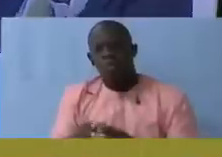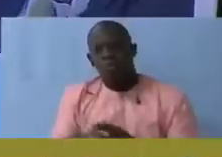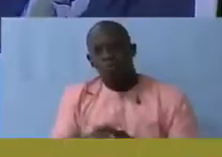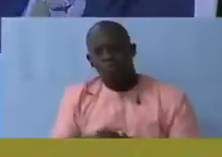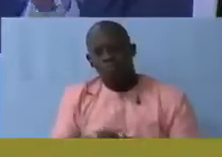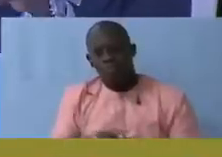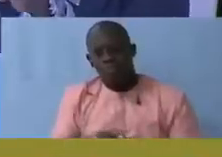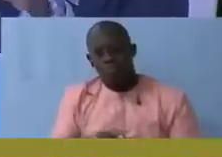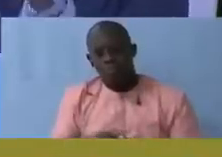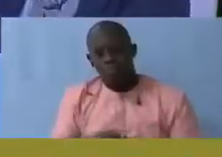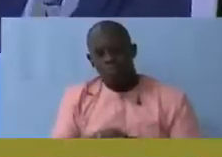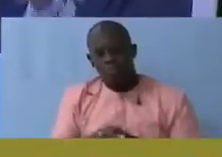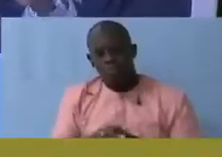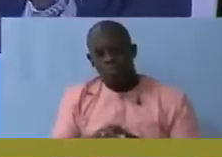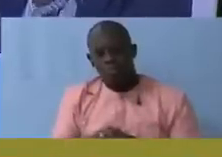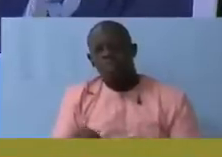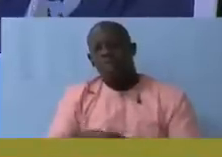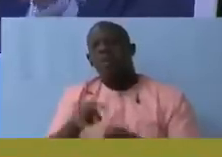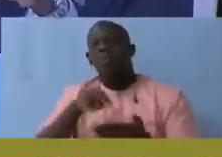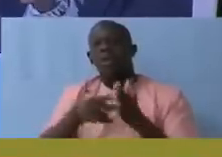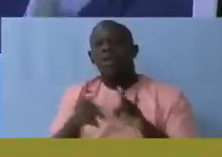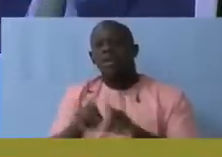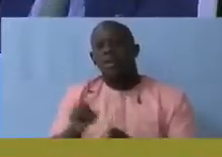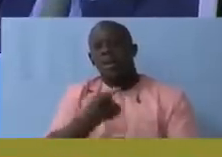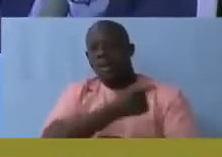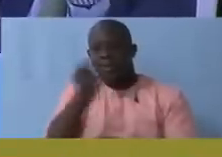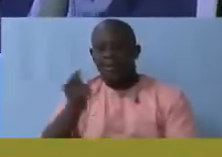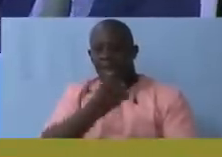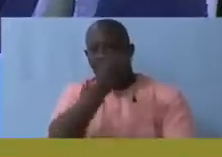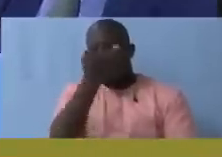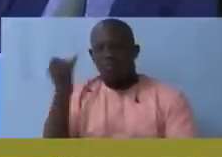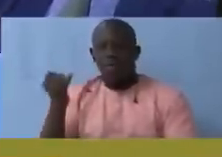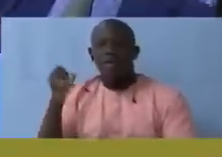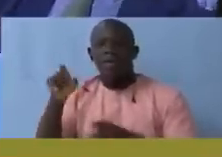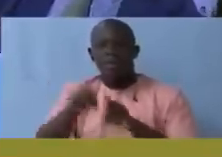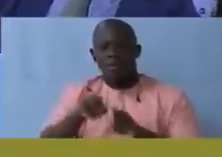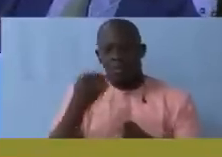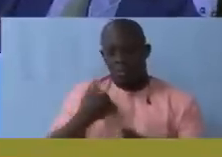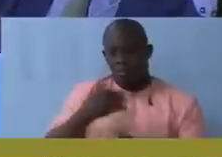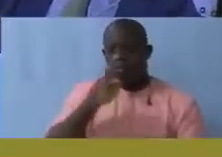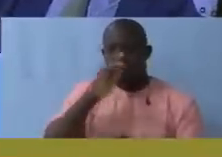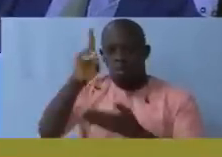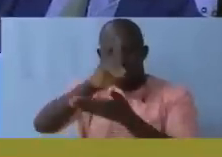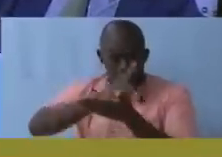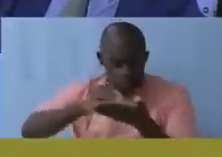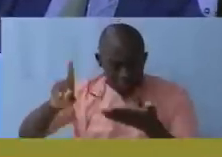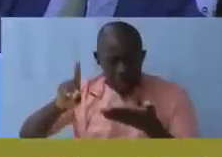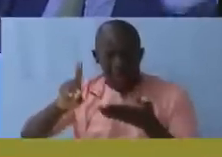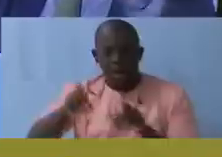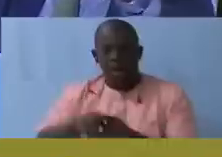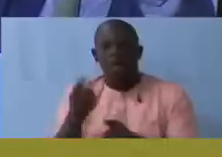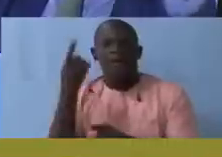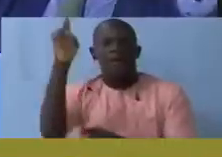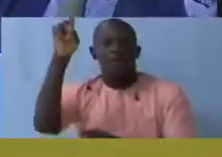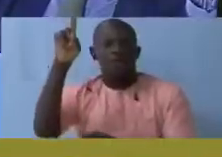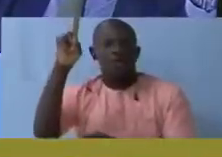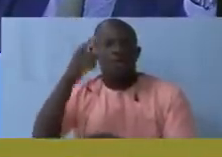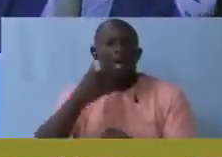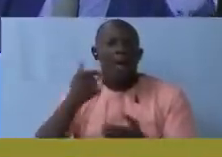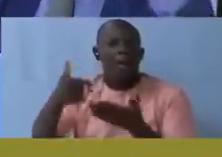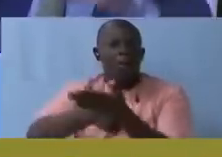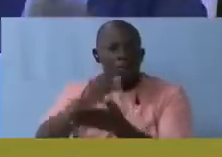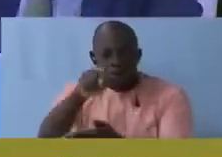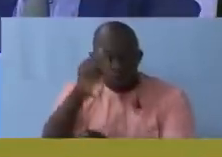These individuals are the same people who provided the first samples. Did you know that?